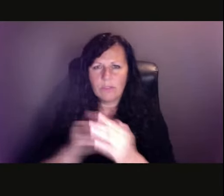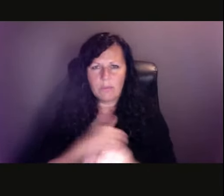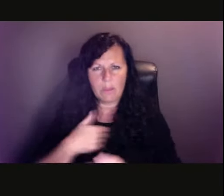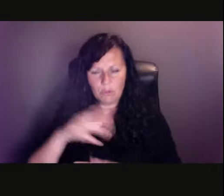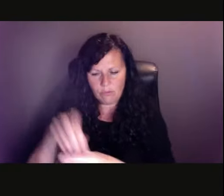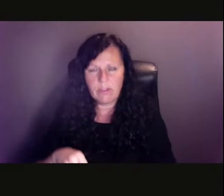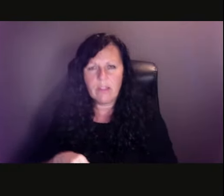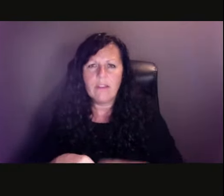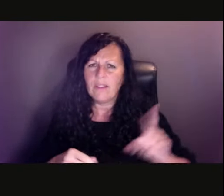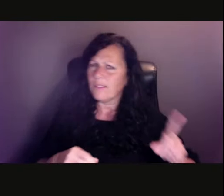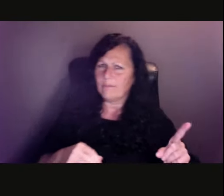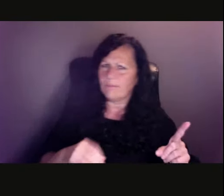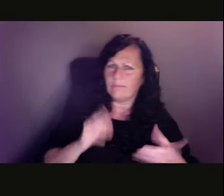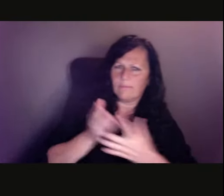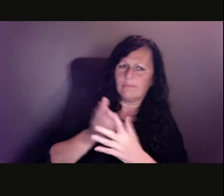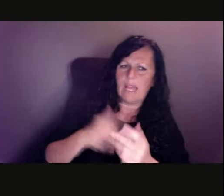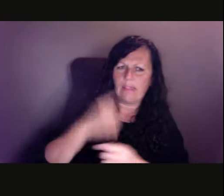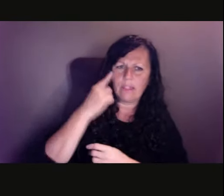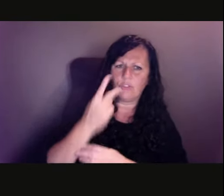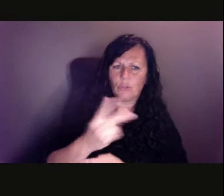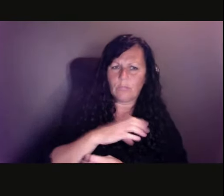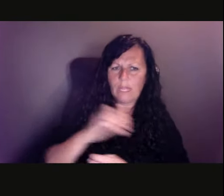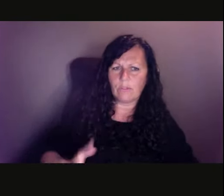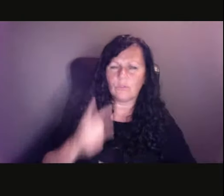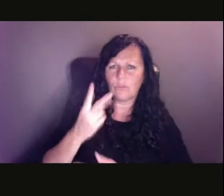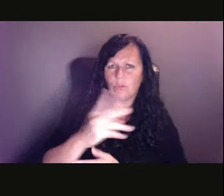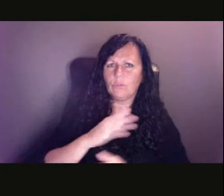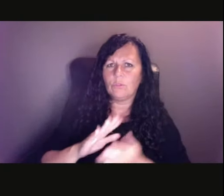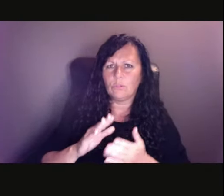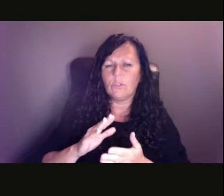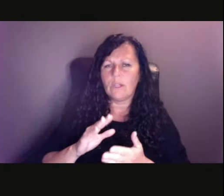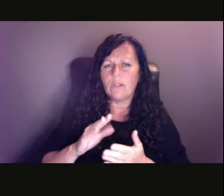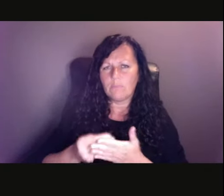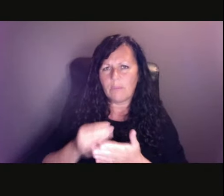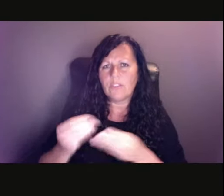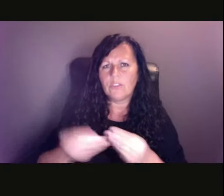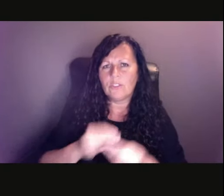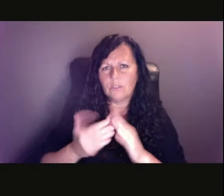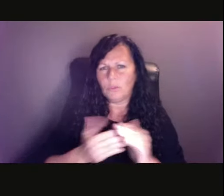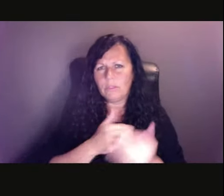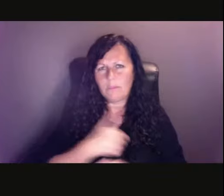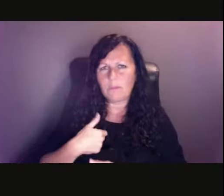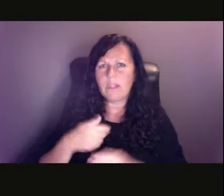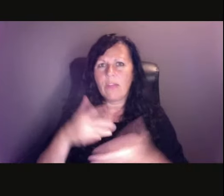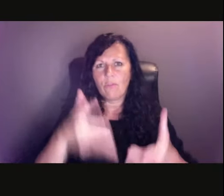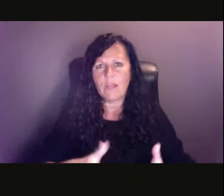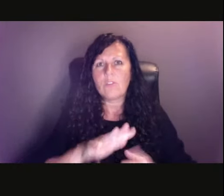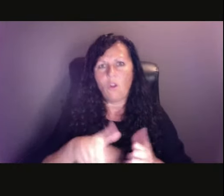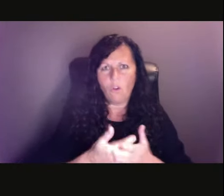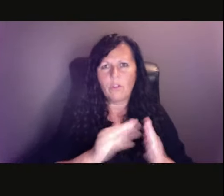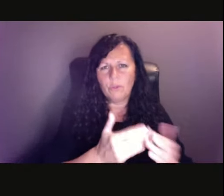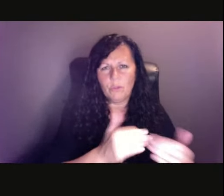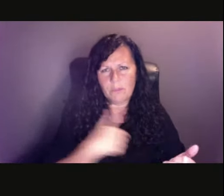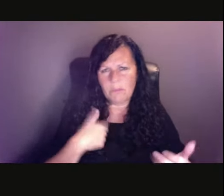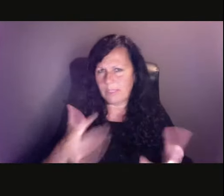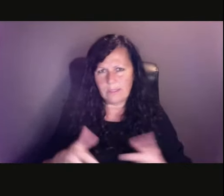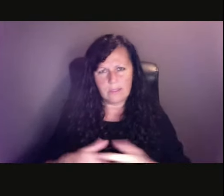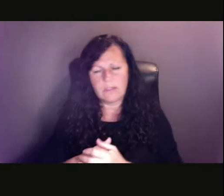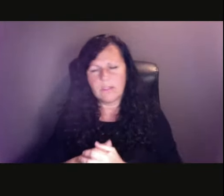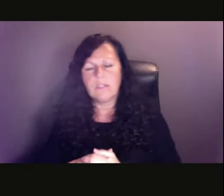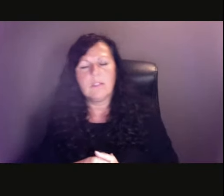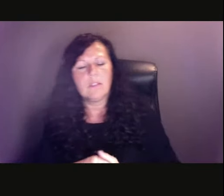two councillors and two budget committee members. The rest were all community members. The only, okay, And the